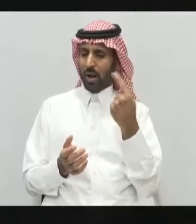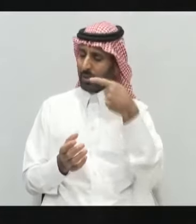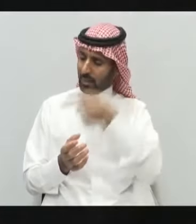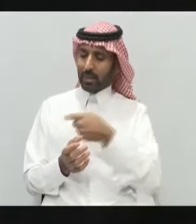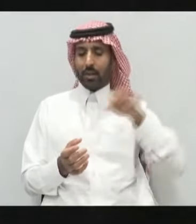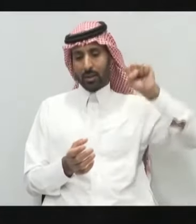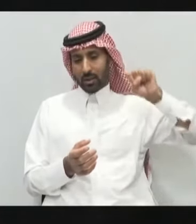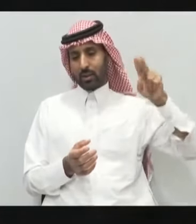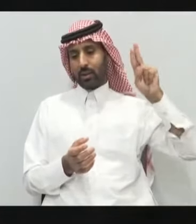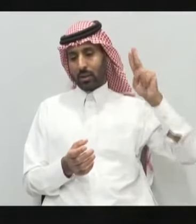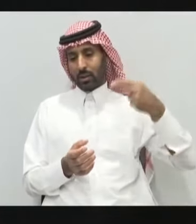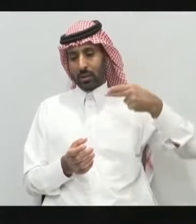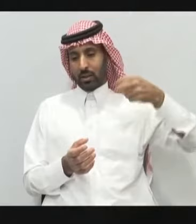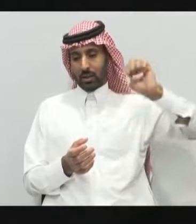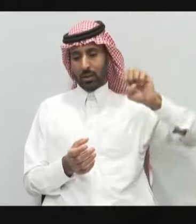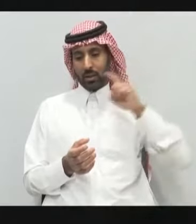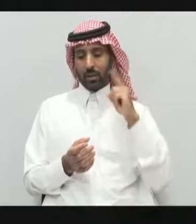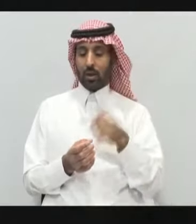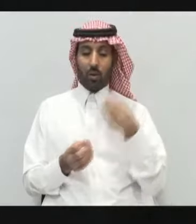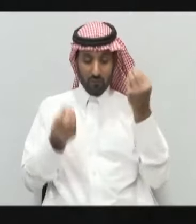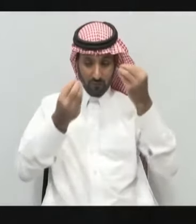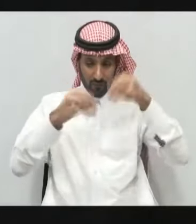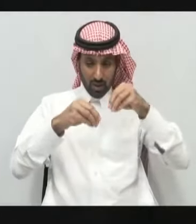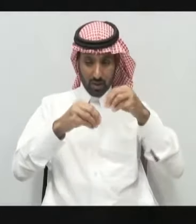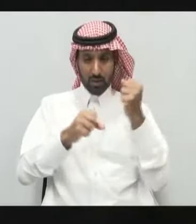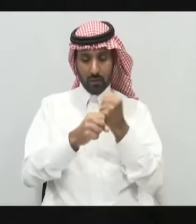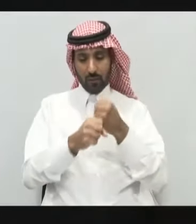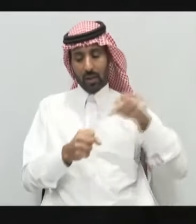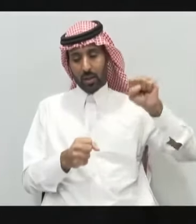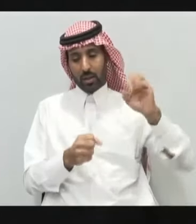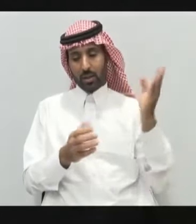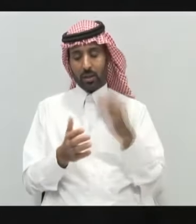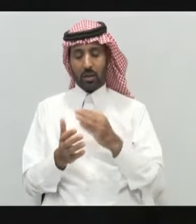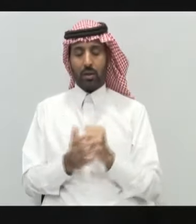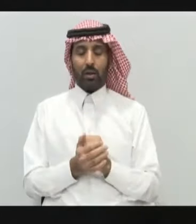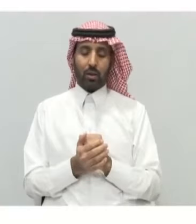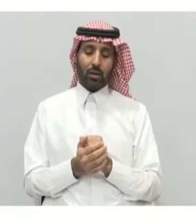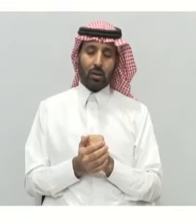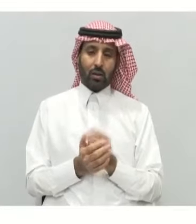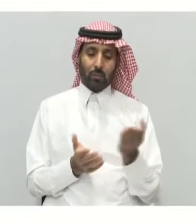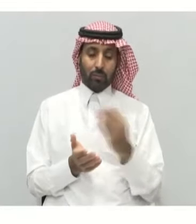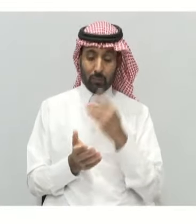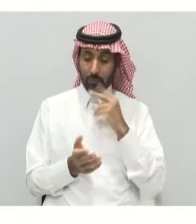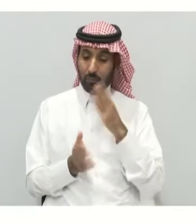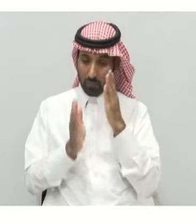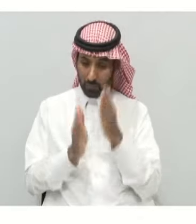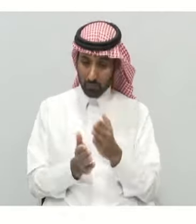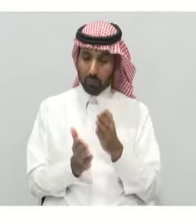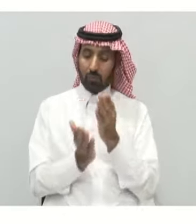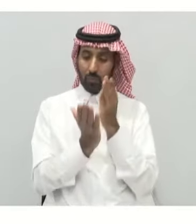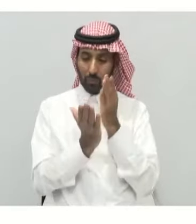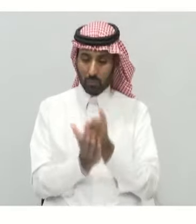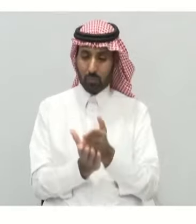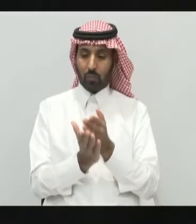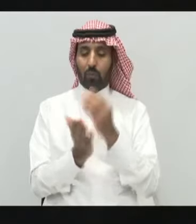plays, he writes. Another, those we call them regular verb. Regular, it means they are regular. They